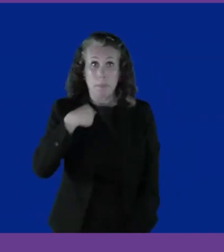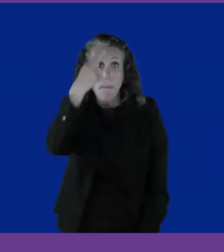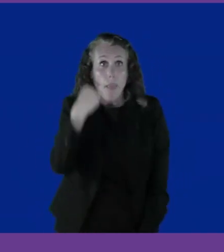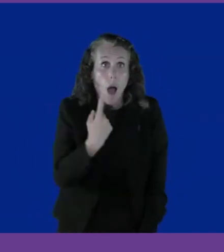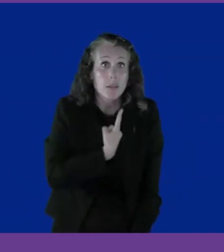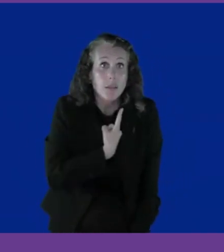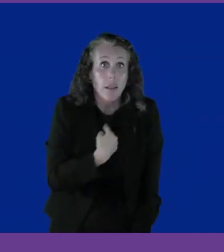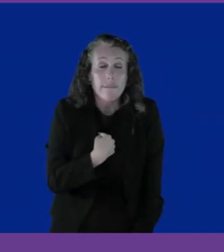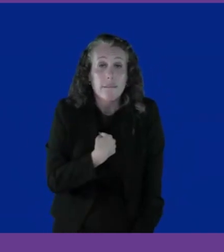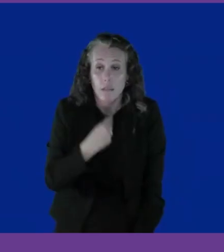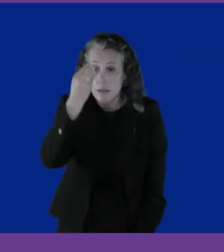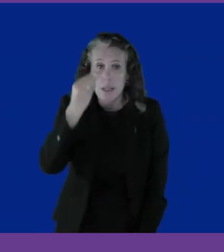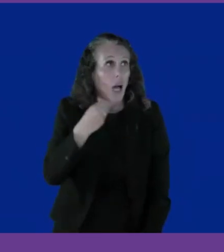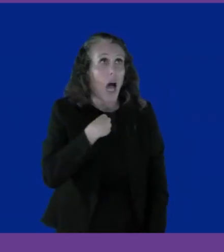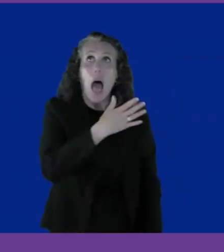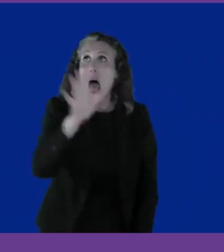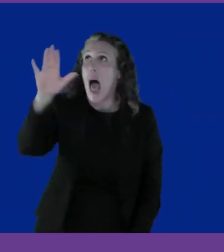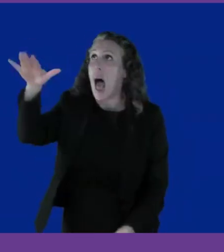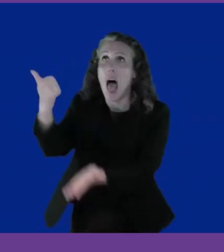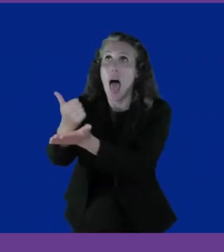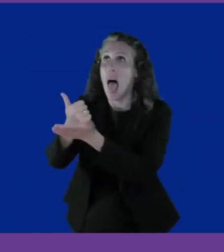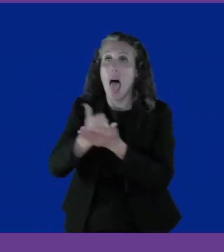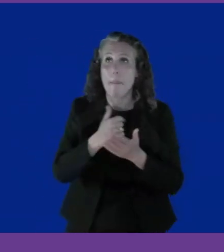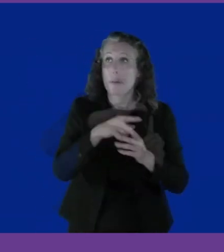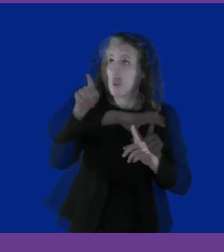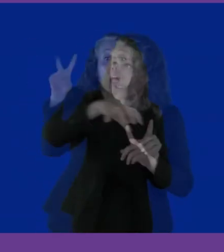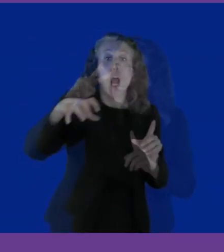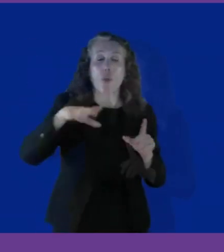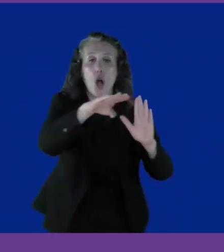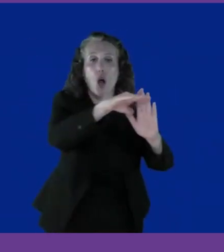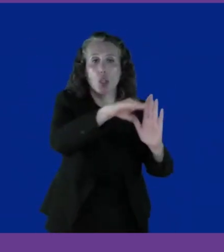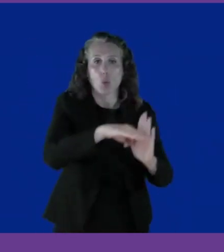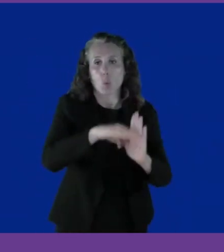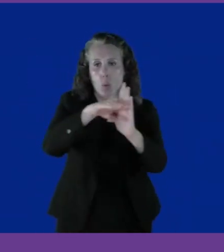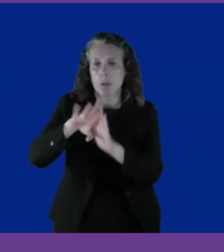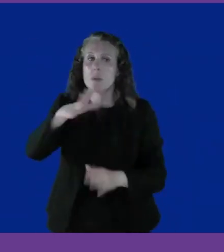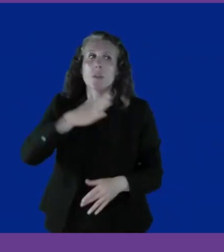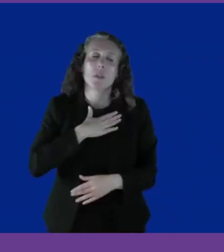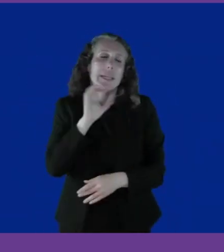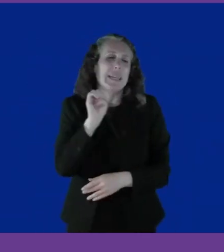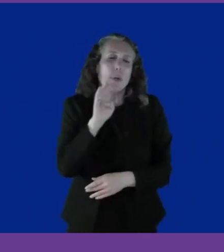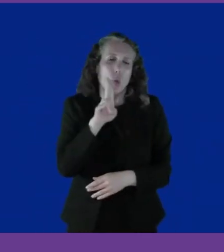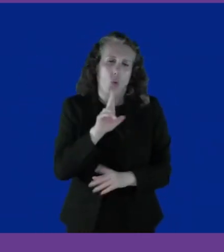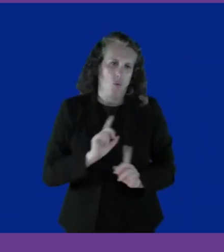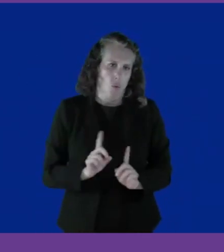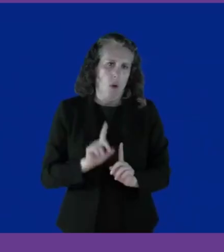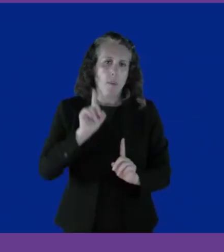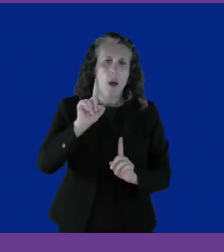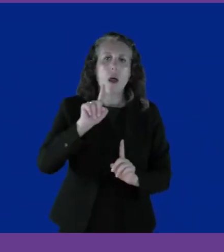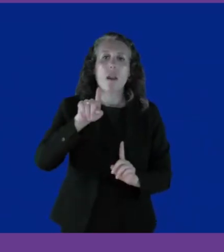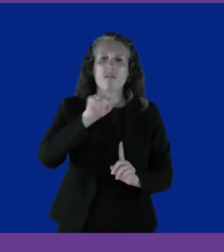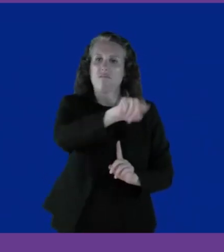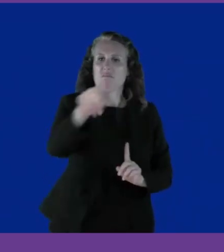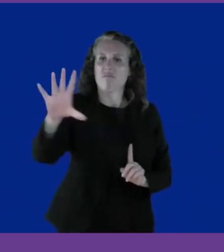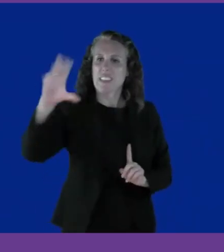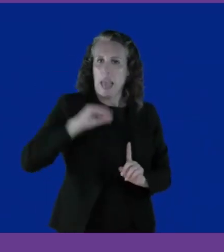user myself, need to ask for help by a sighted person, full stop. I know it from many members. The